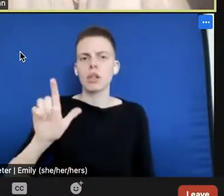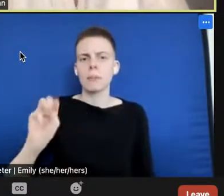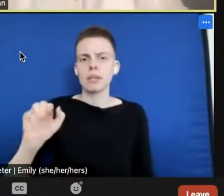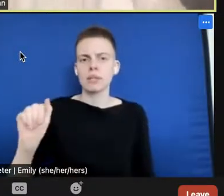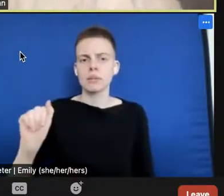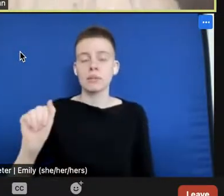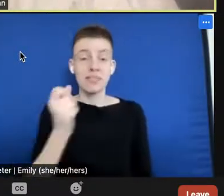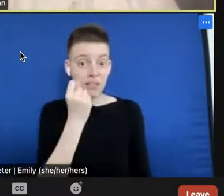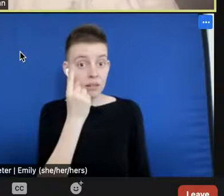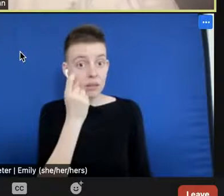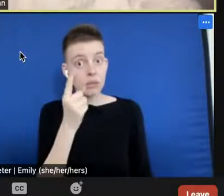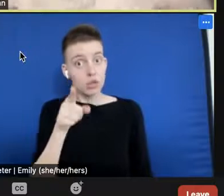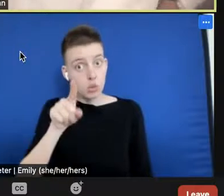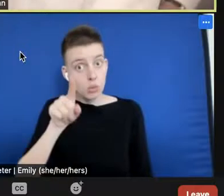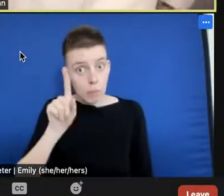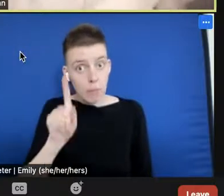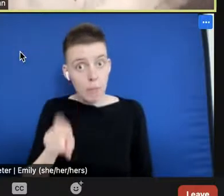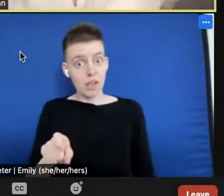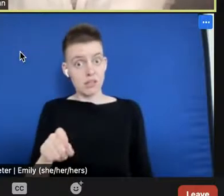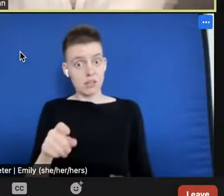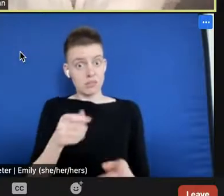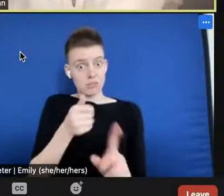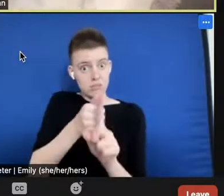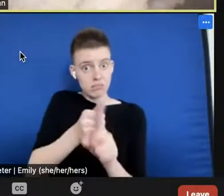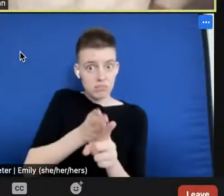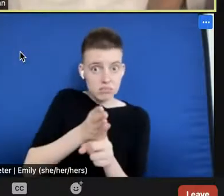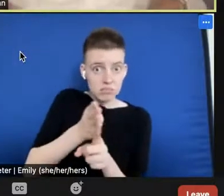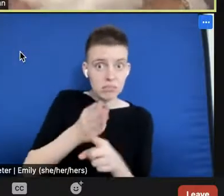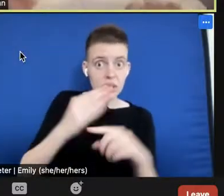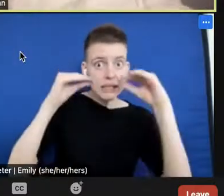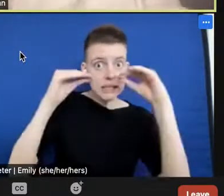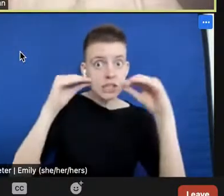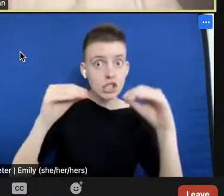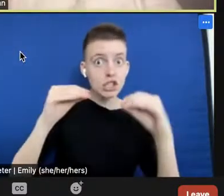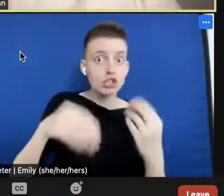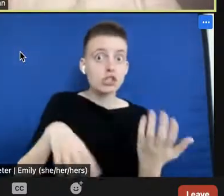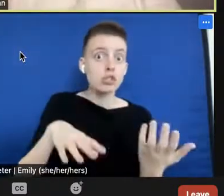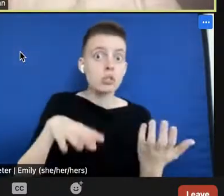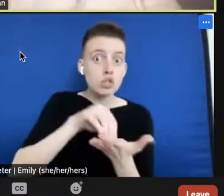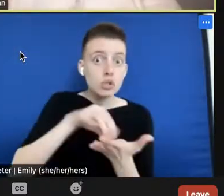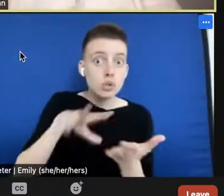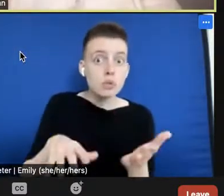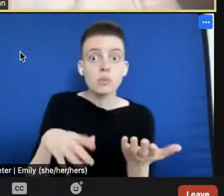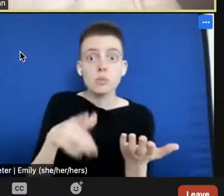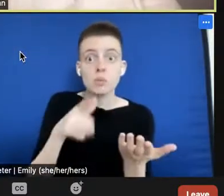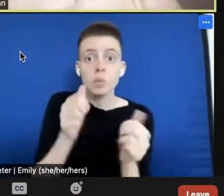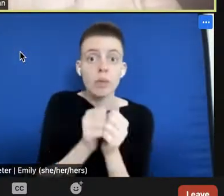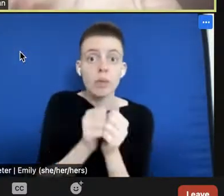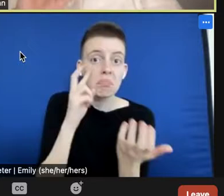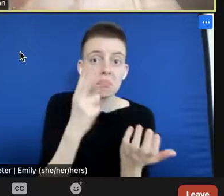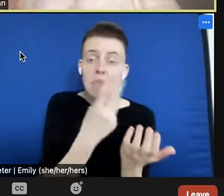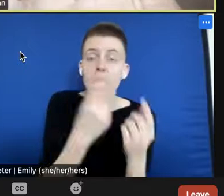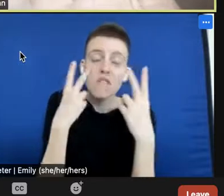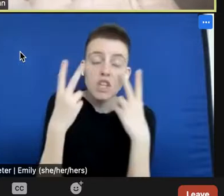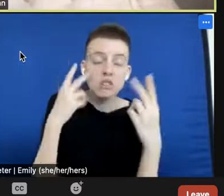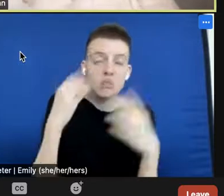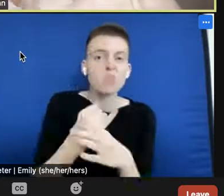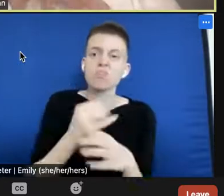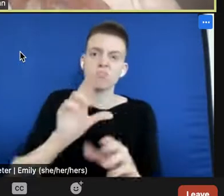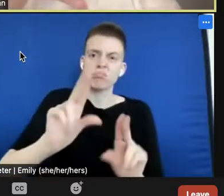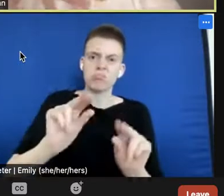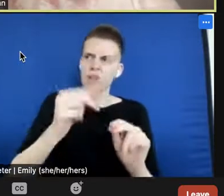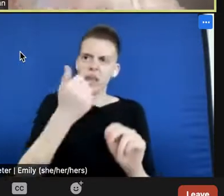the visually impaired to utilize the sensory balance approach. I think anybody can use it, okay? So we think of this,